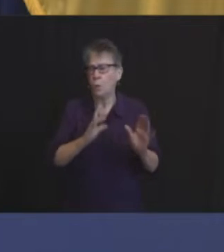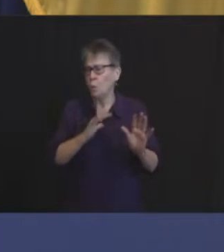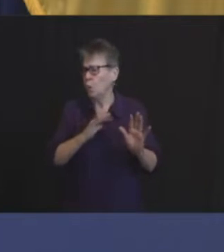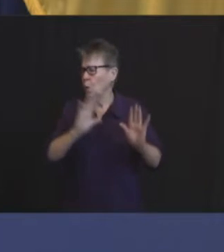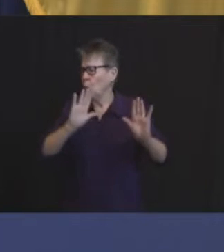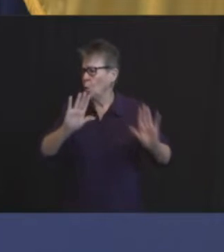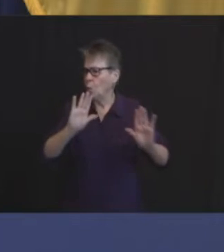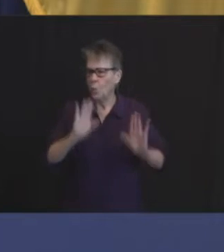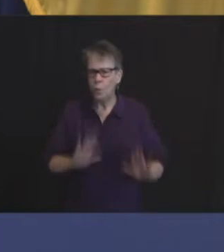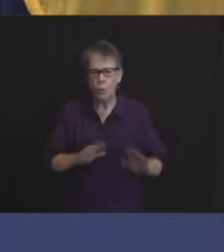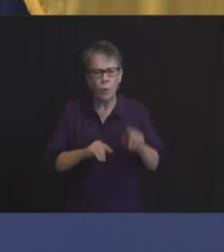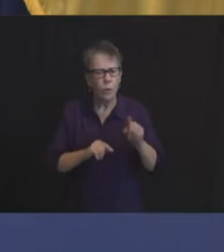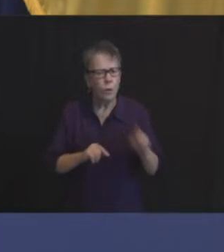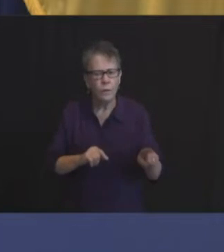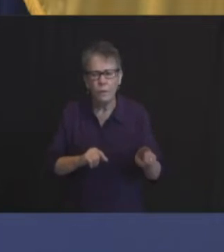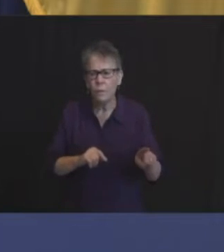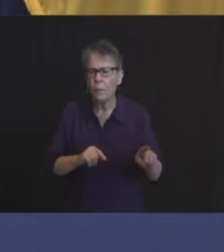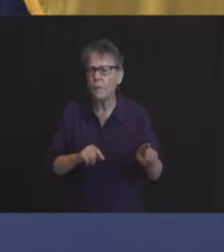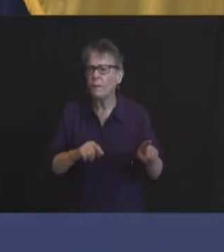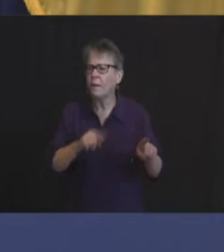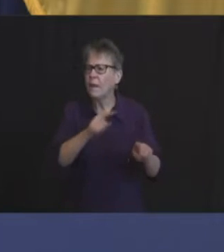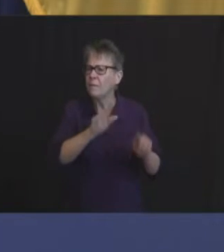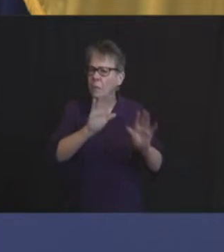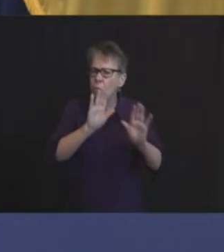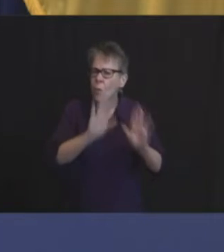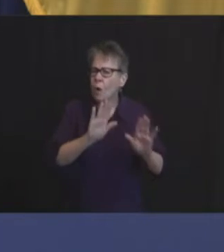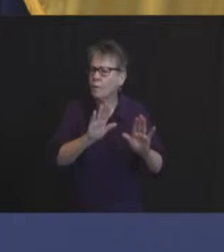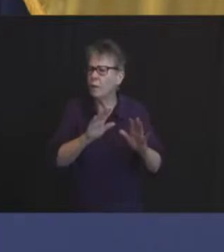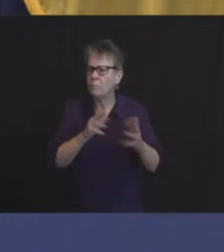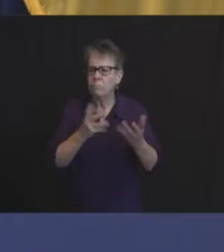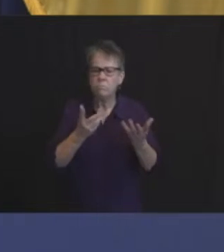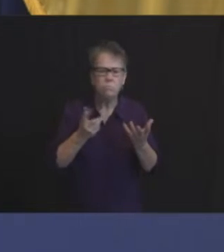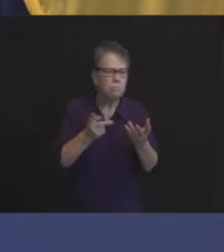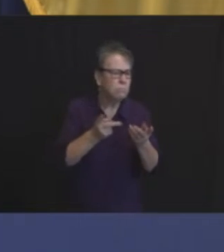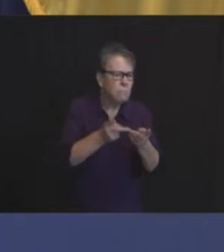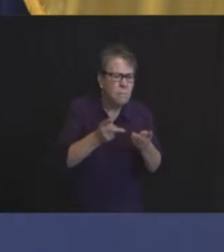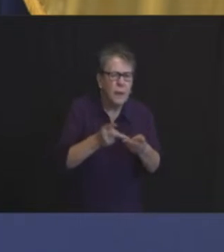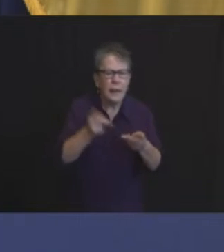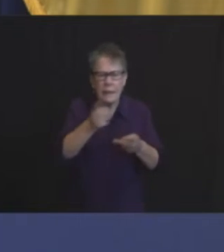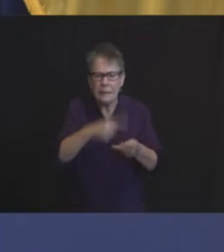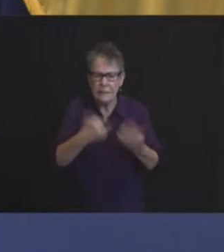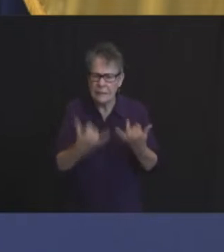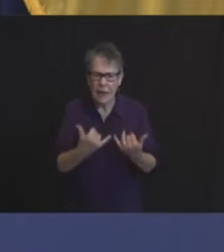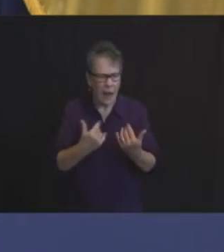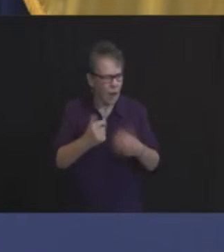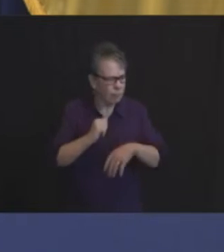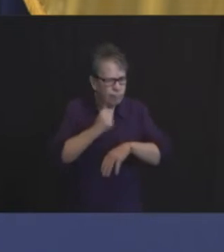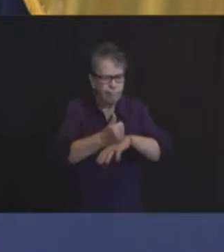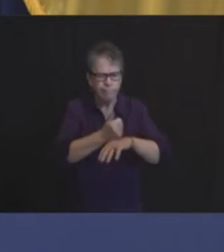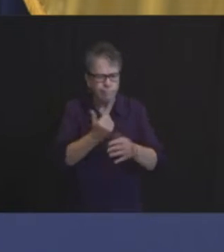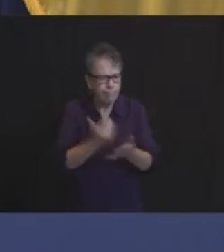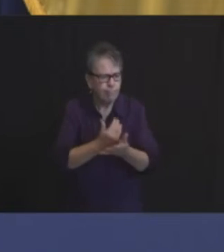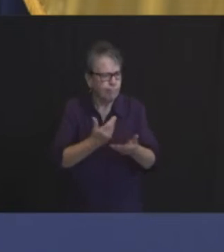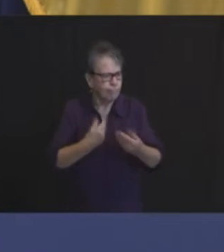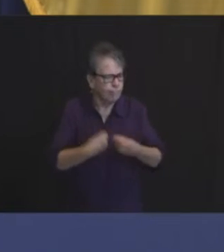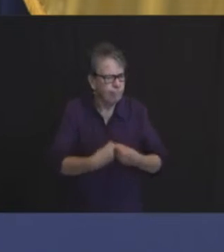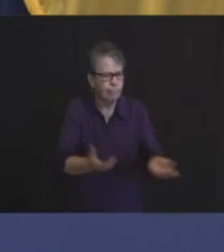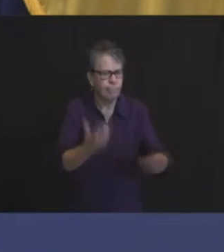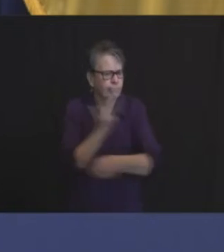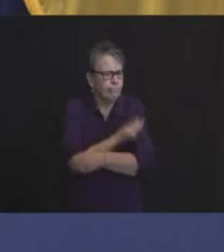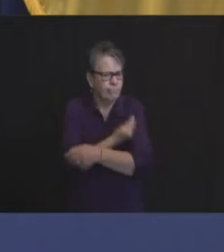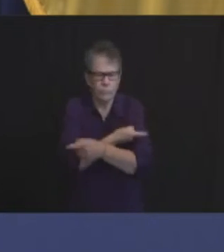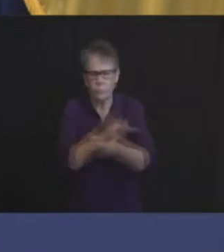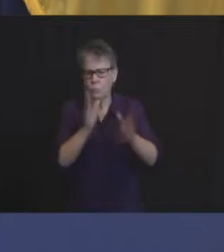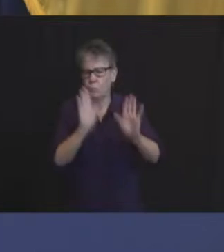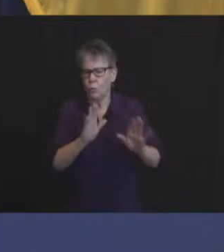infrastructure. So just expanding the hours in the absence of more supply doesn't necessarily magically get you there. This was mentioned a